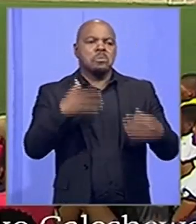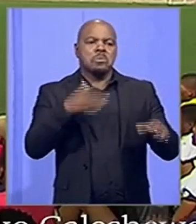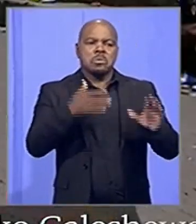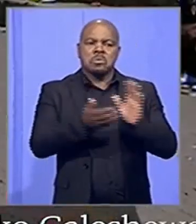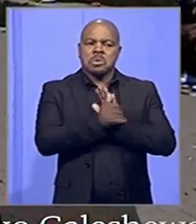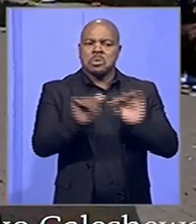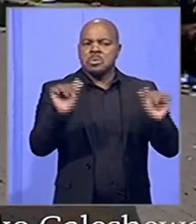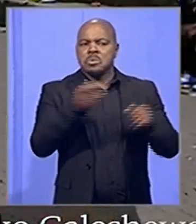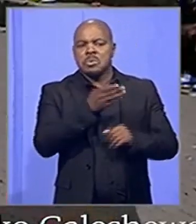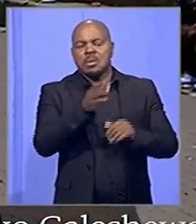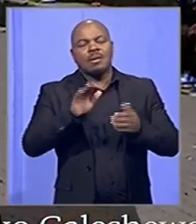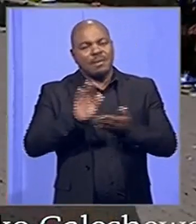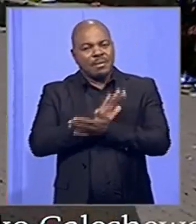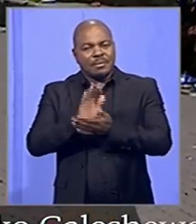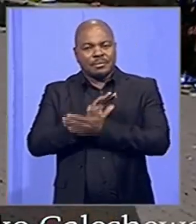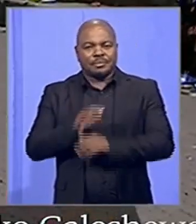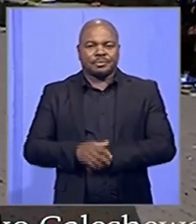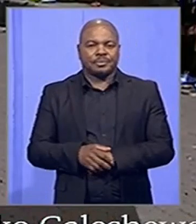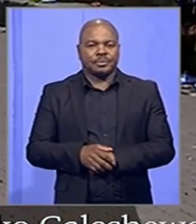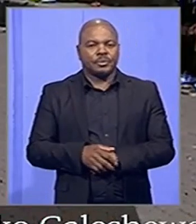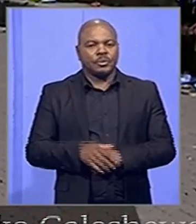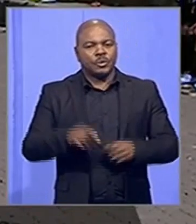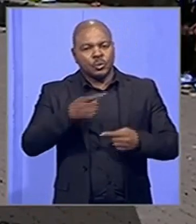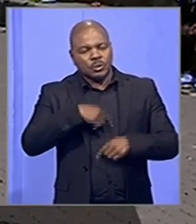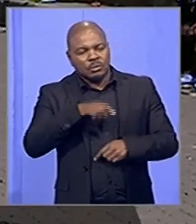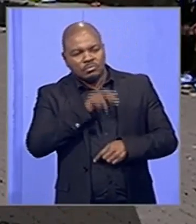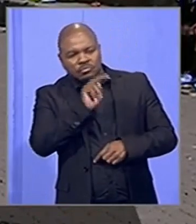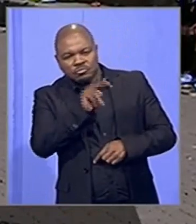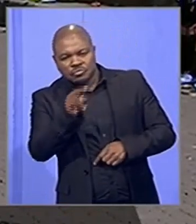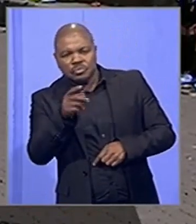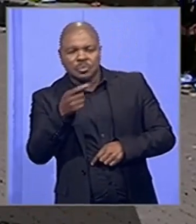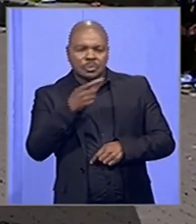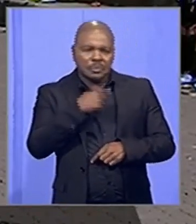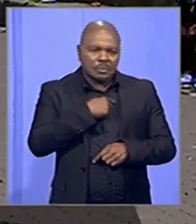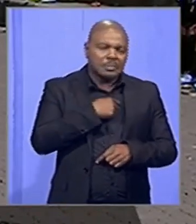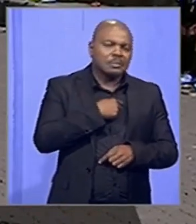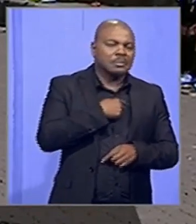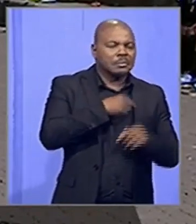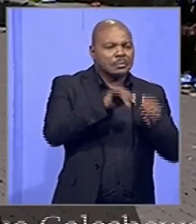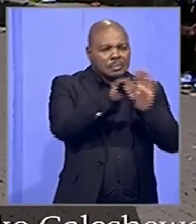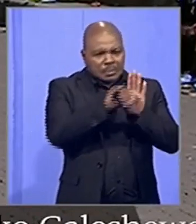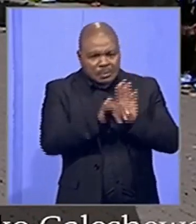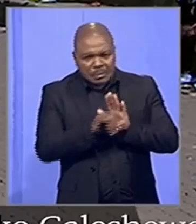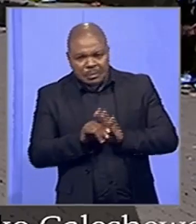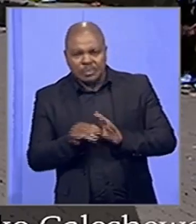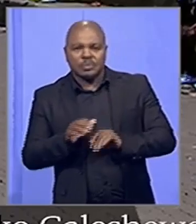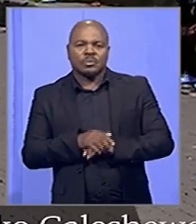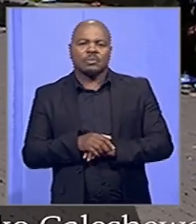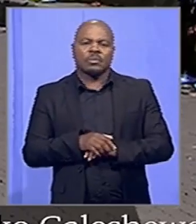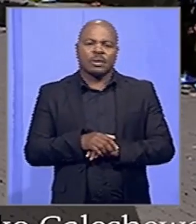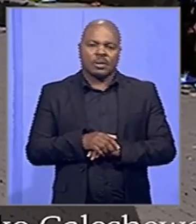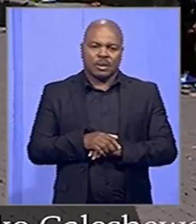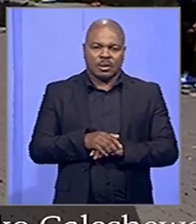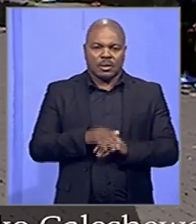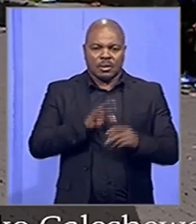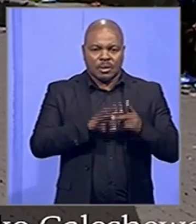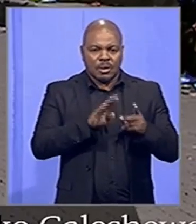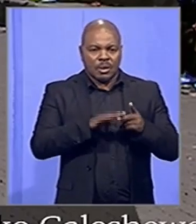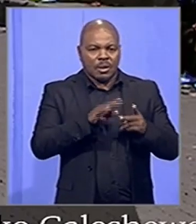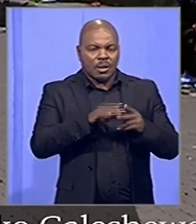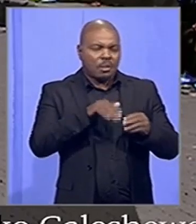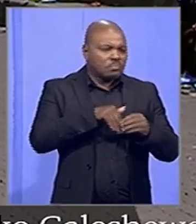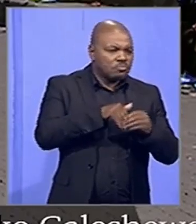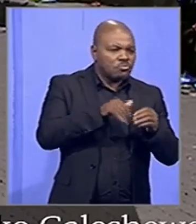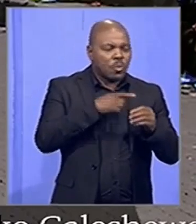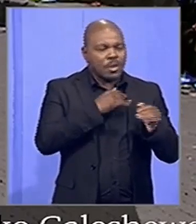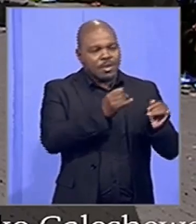tsena. We have a scout in this area, our scout George, and we have some players under control, and we